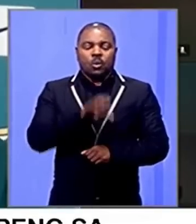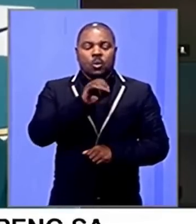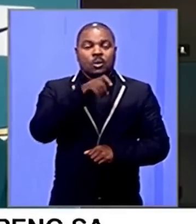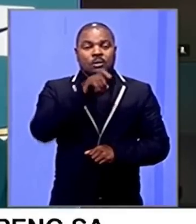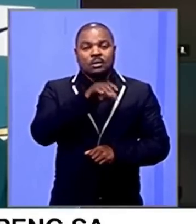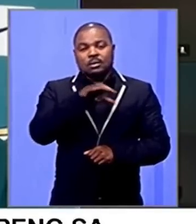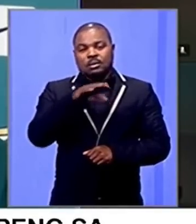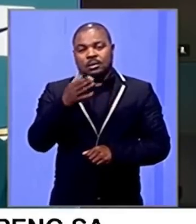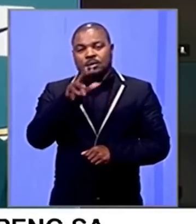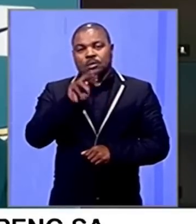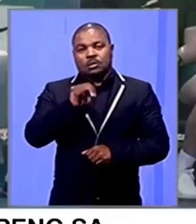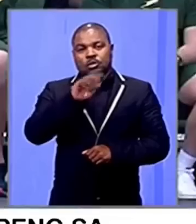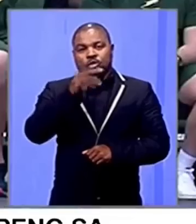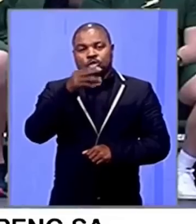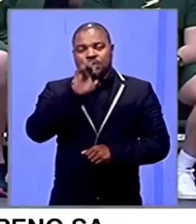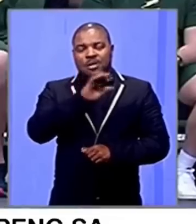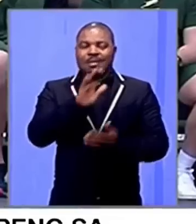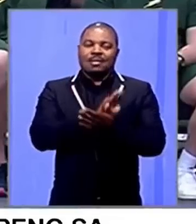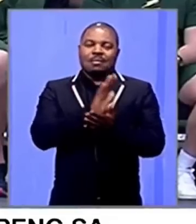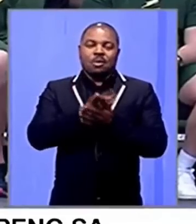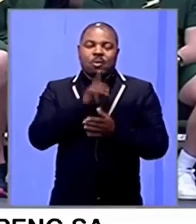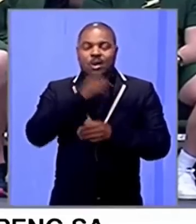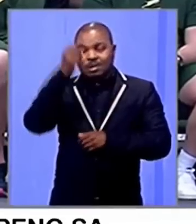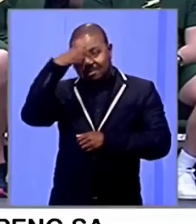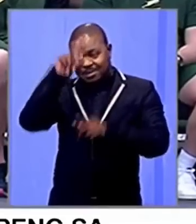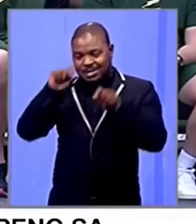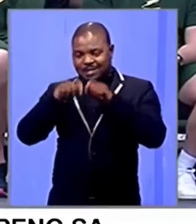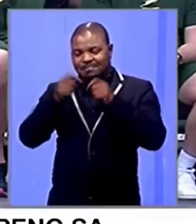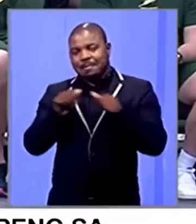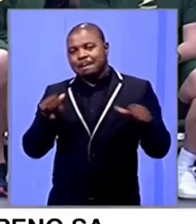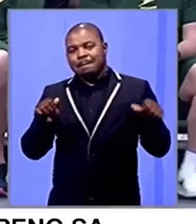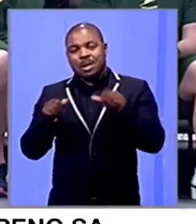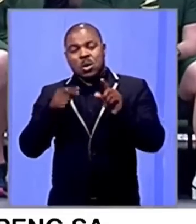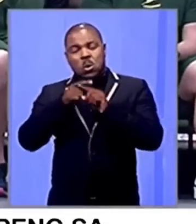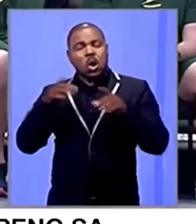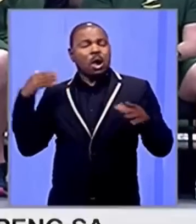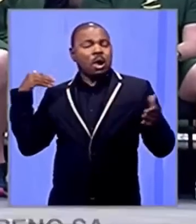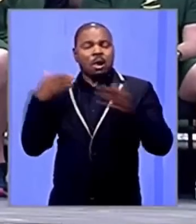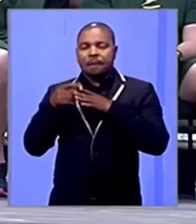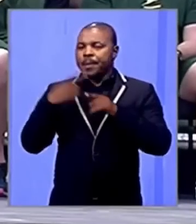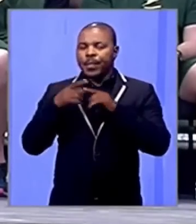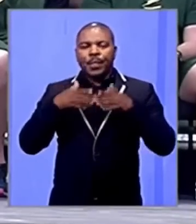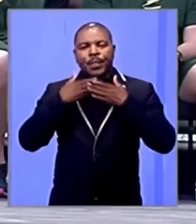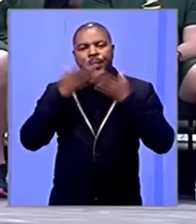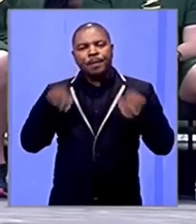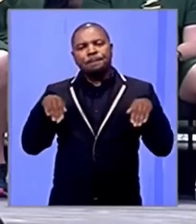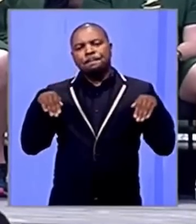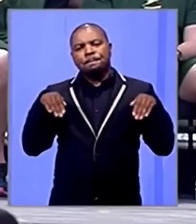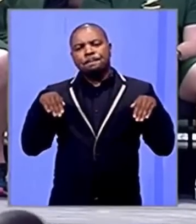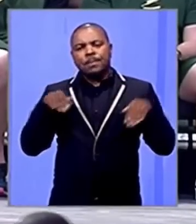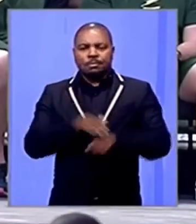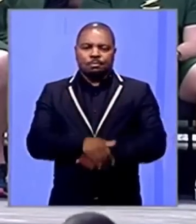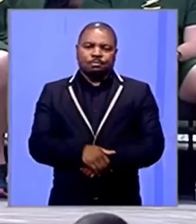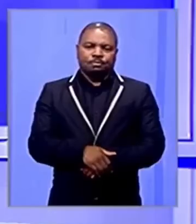Oxenche o itumeletse go boela mo setlhopheng sa di-Springbok morago ga go nna sebaka a sa tshameke.